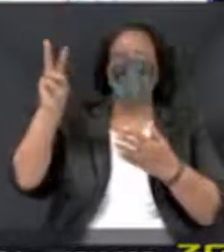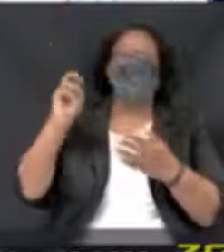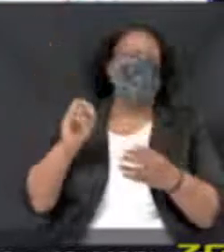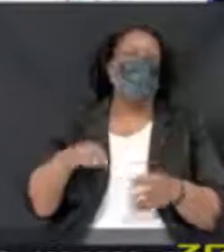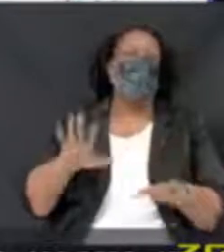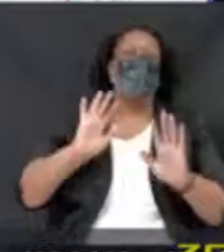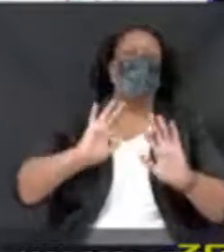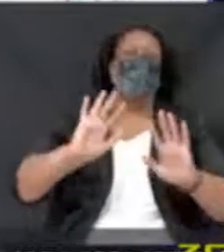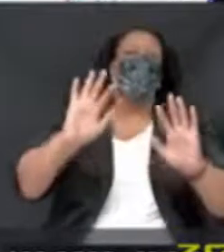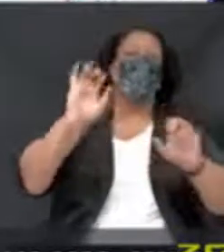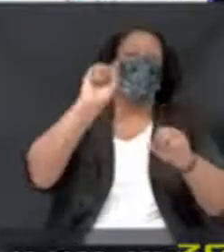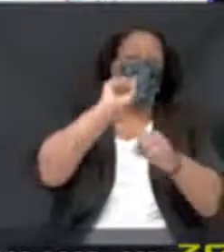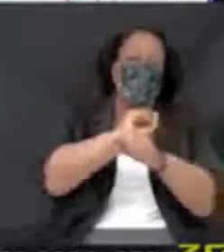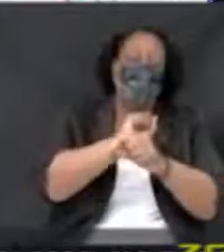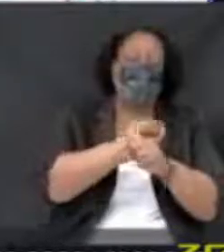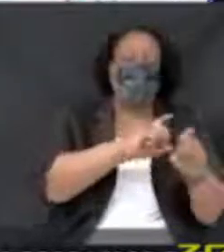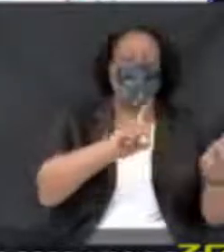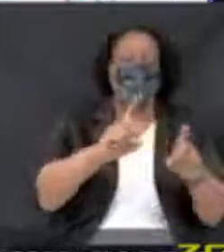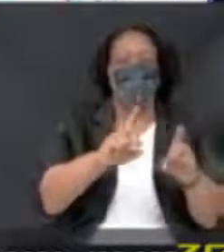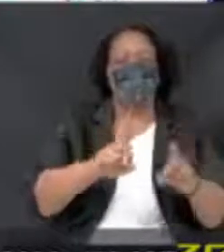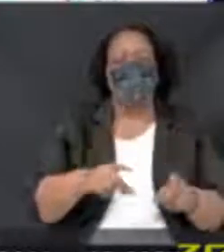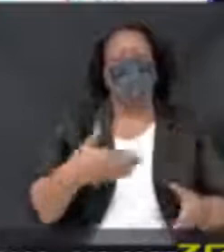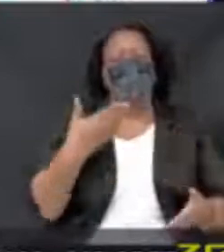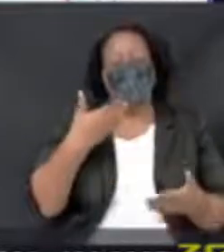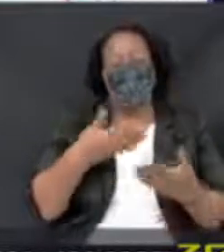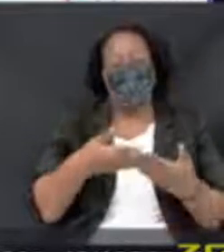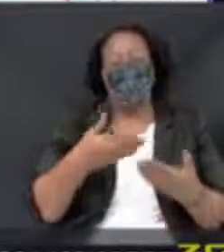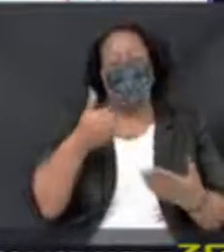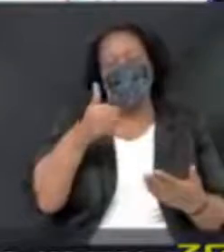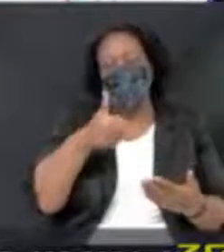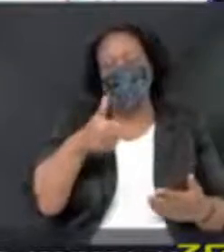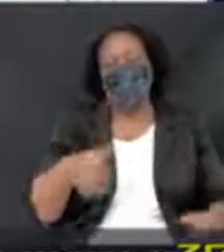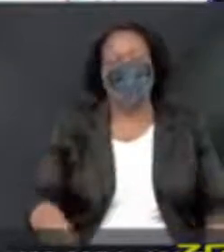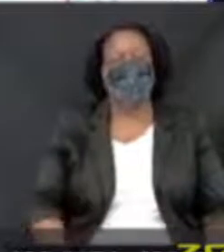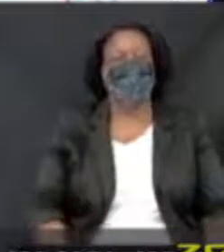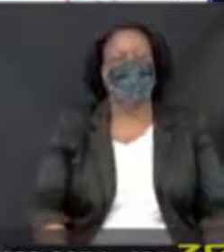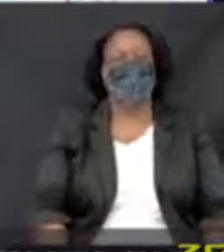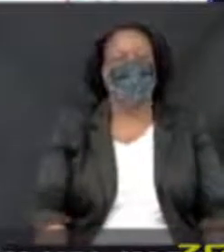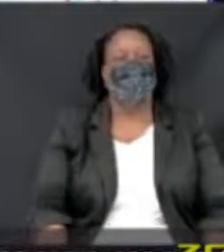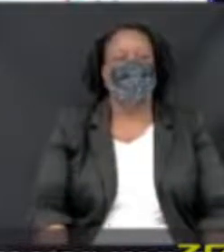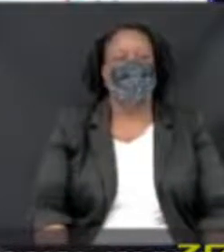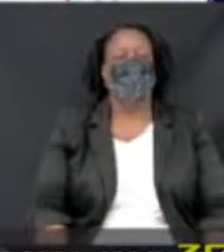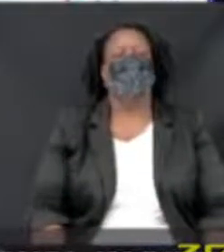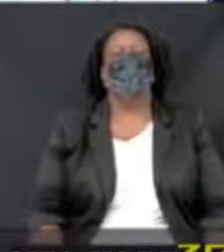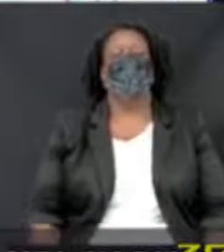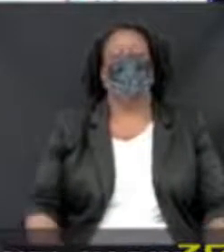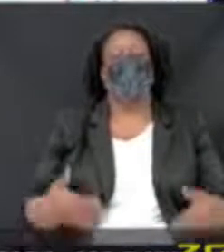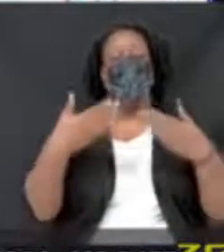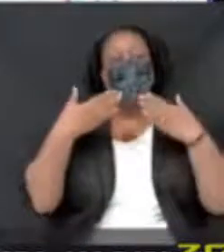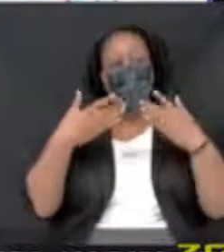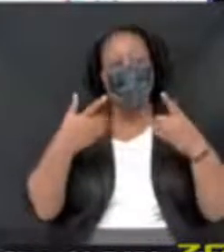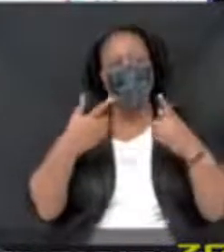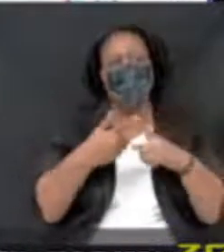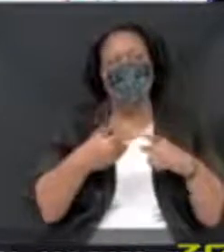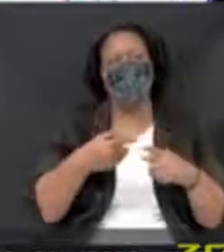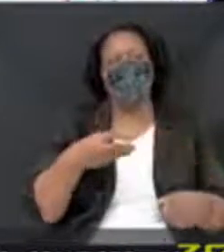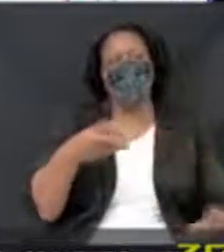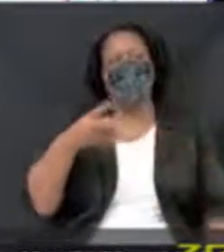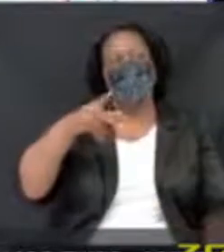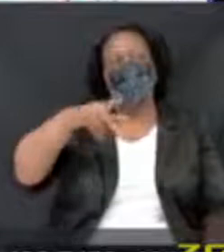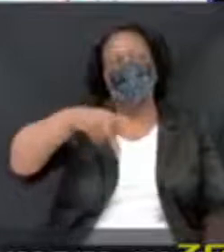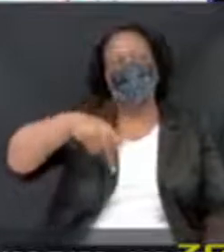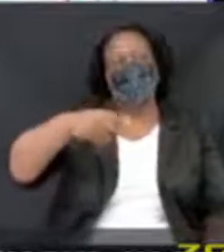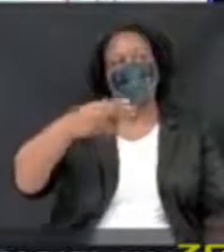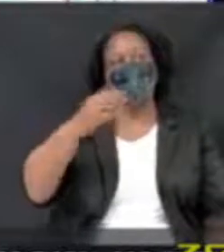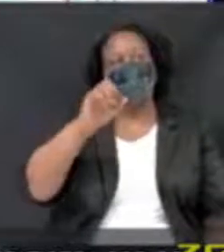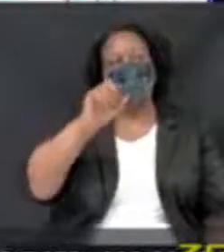that she's doing, and she's to be commended. We commend the Honorable Wendy Phipps as well, and that little token that we